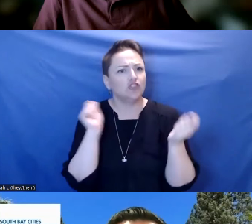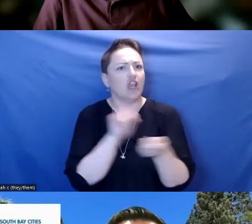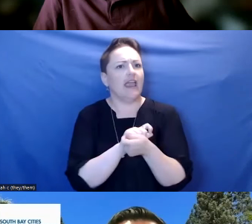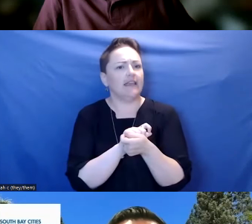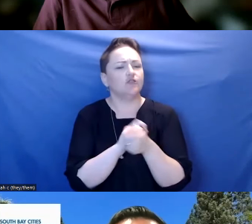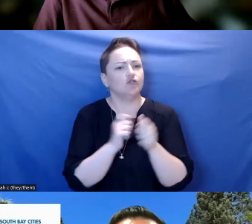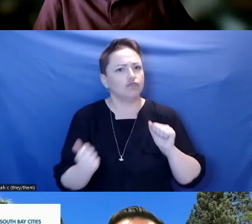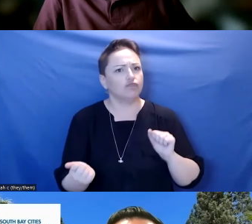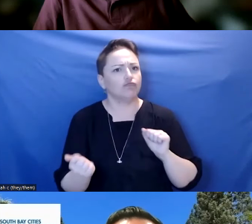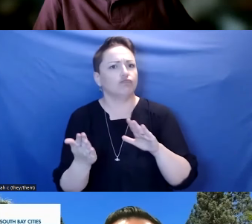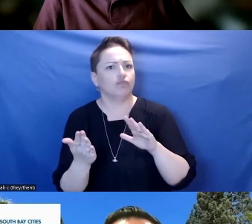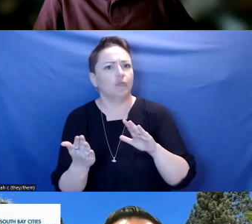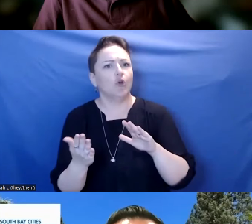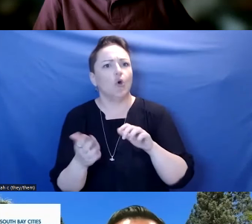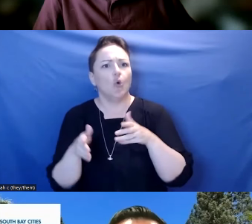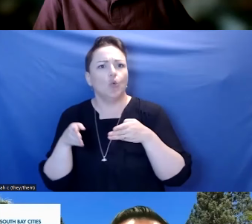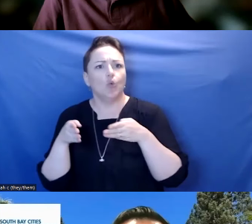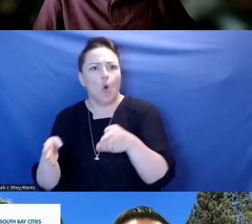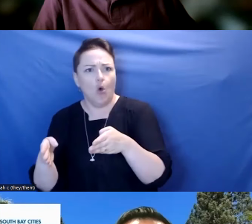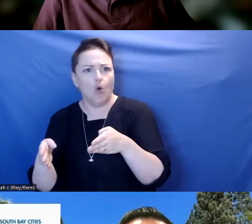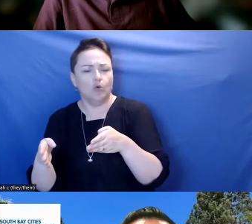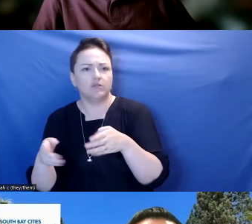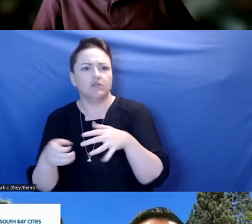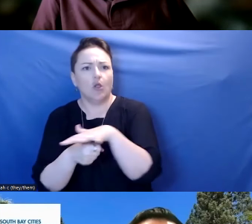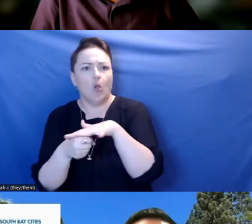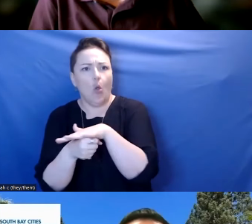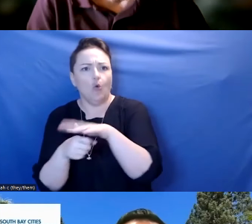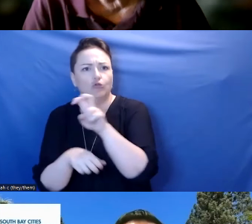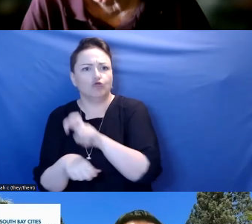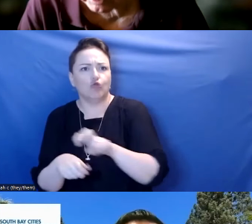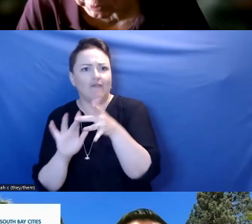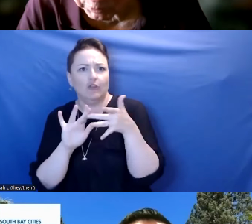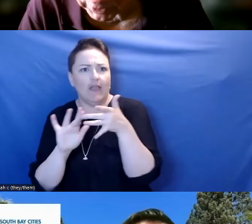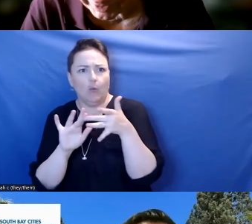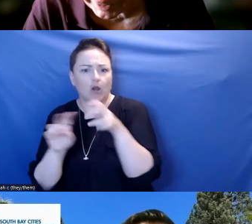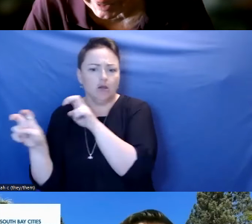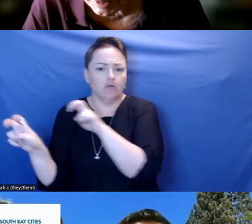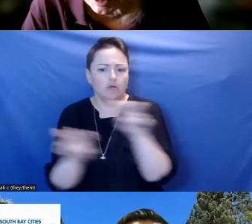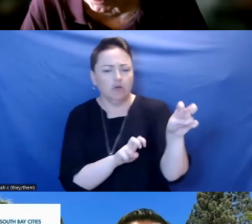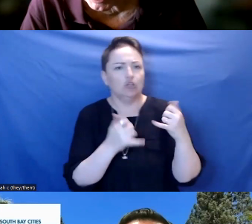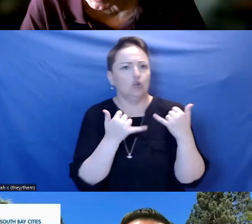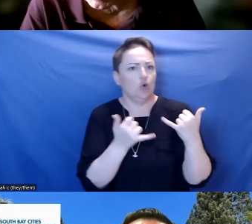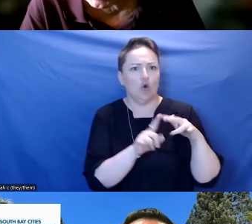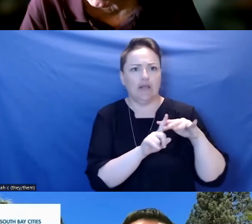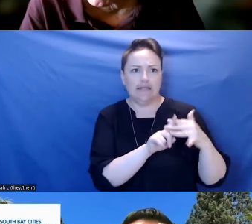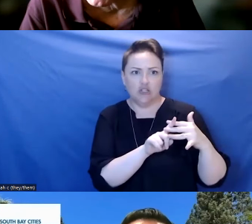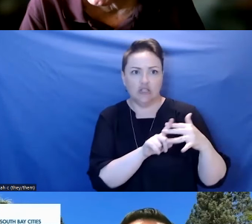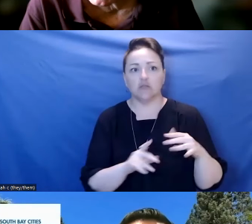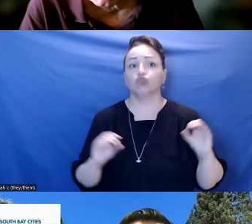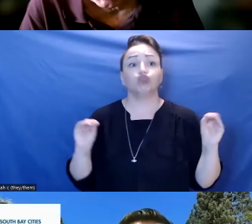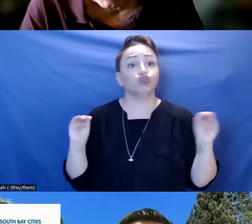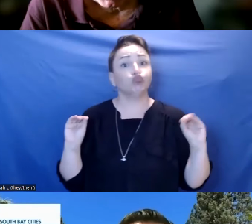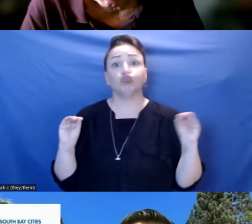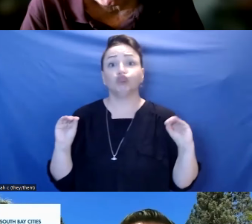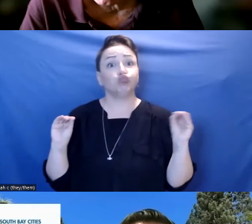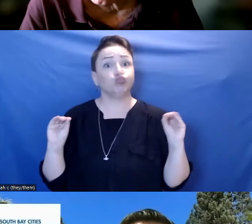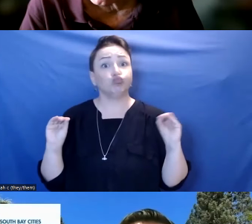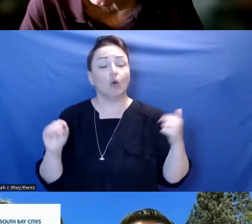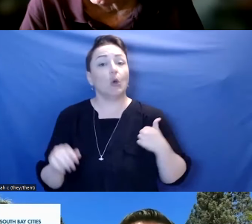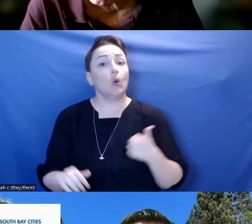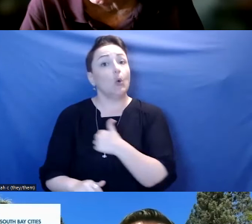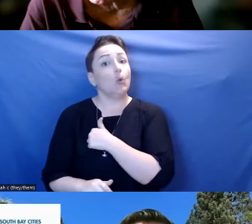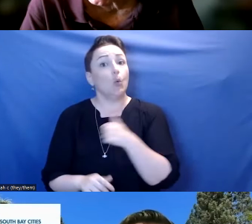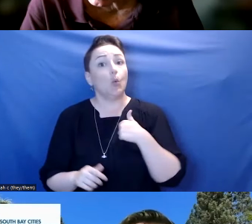network from their existing conditions? Nothing. We turn them into sharrows